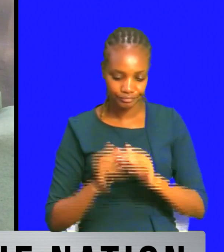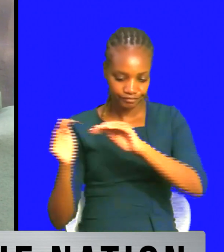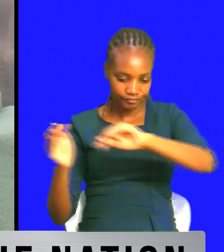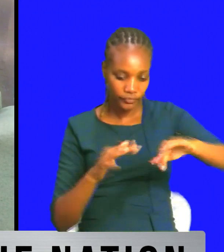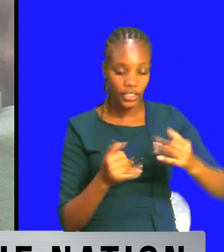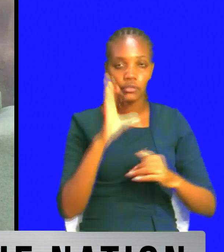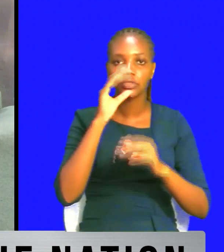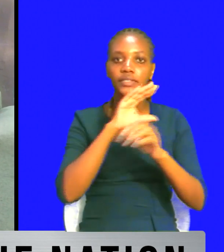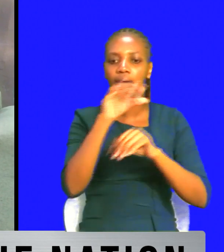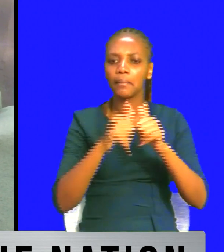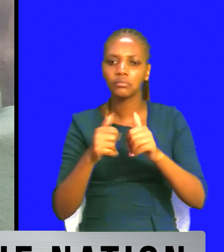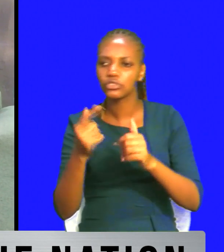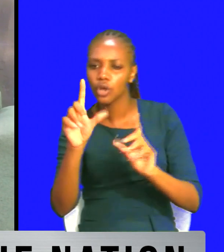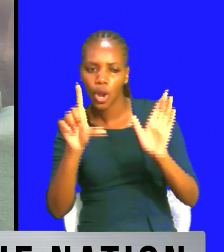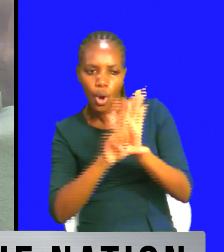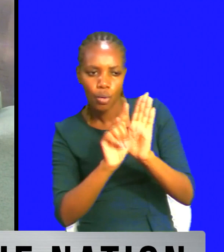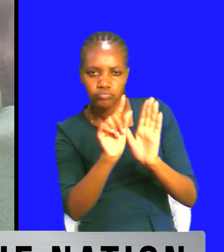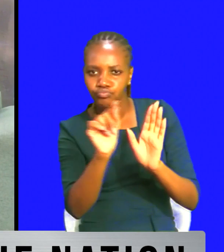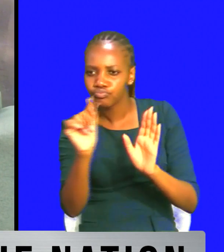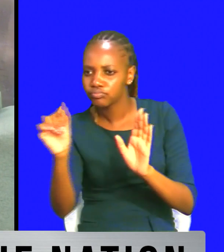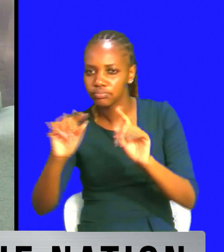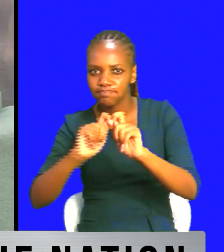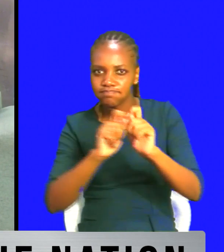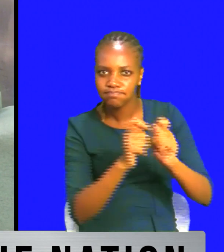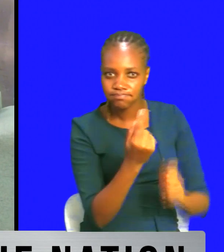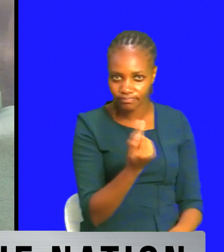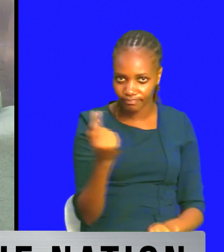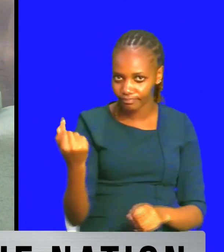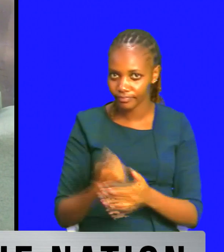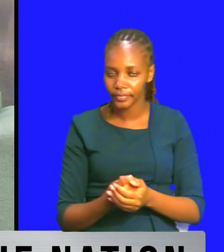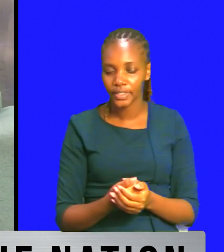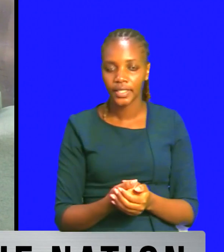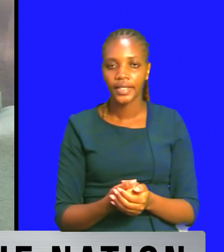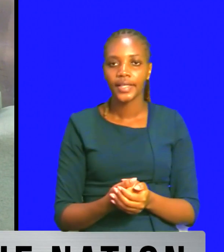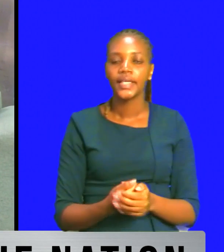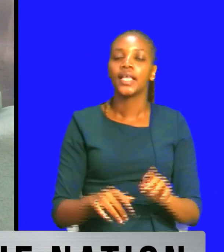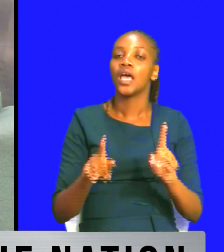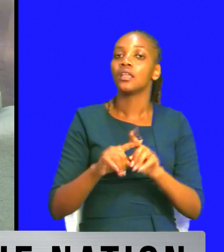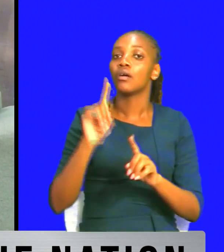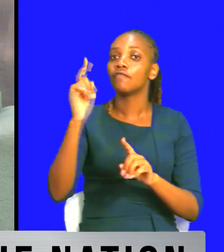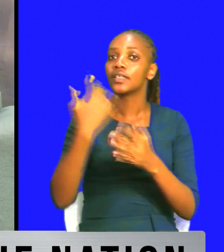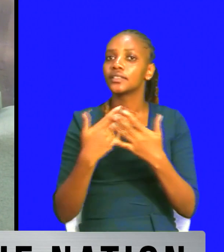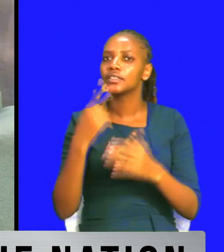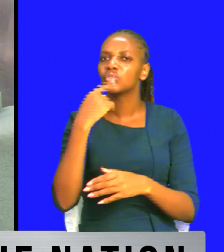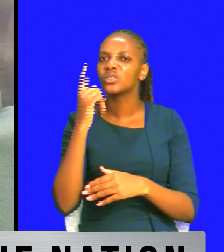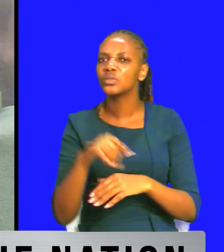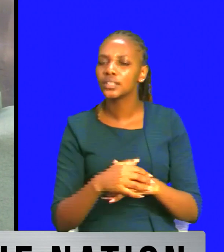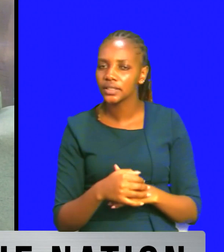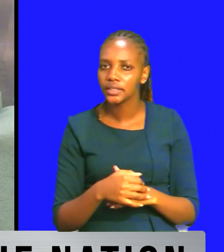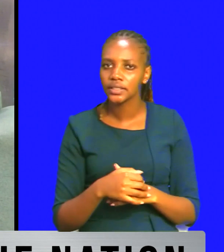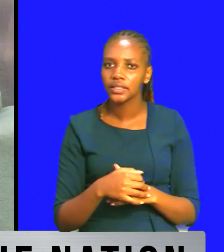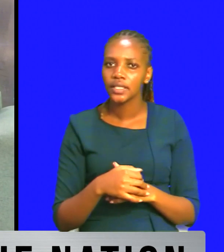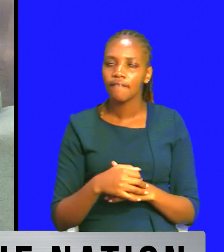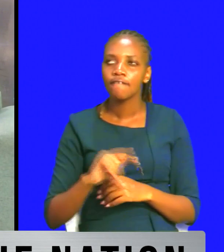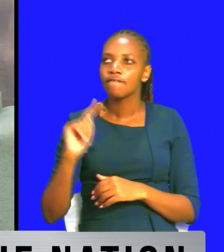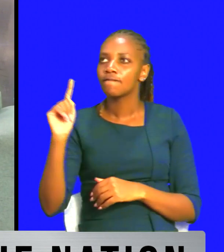civil disobedience as one of the resolutions that came out there. The first one you said was what? The first one